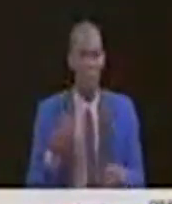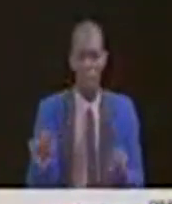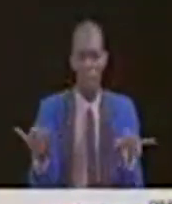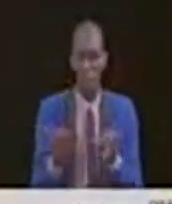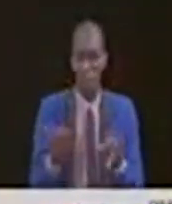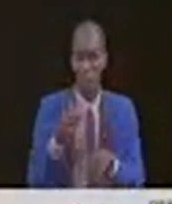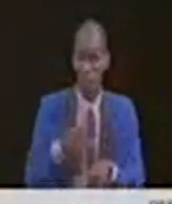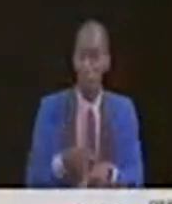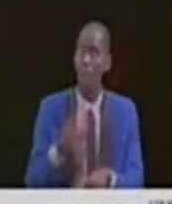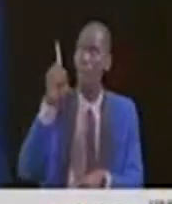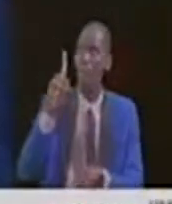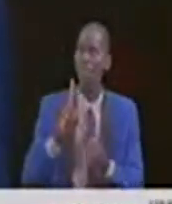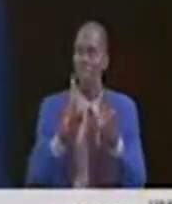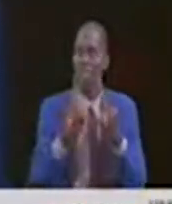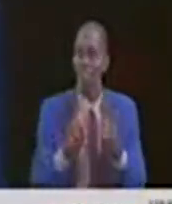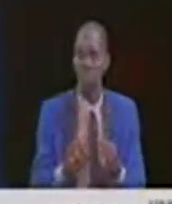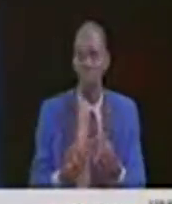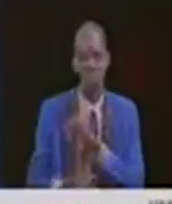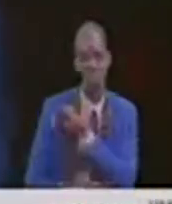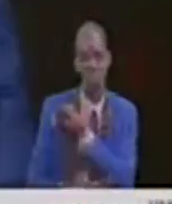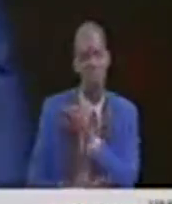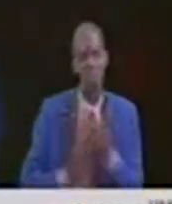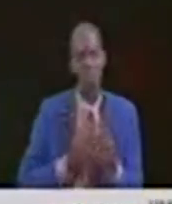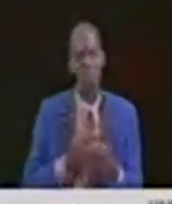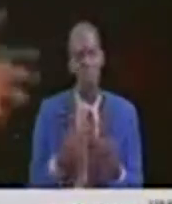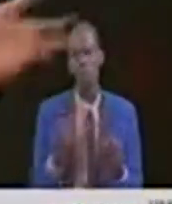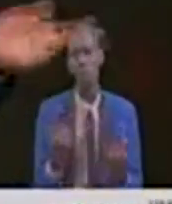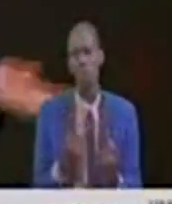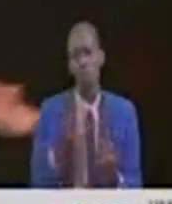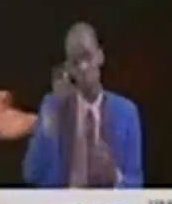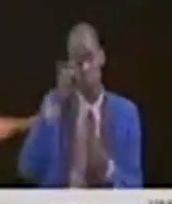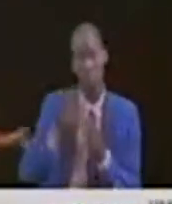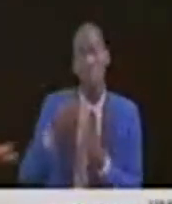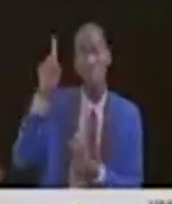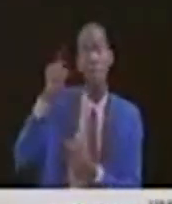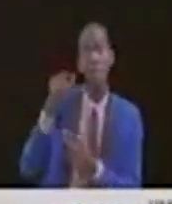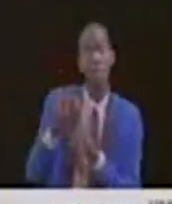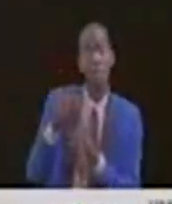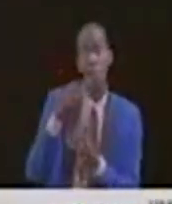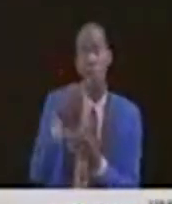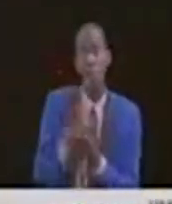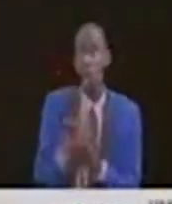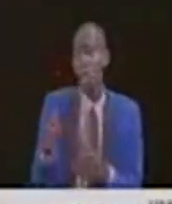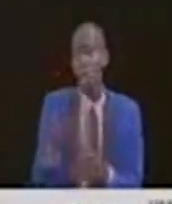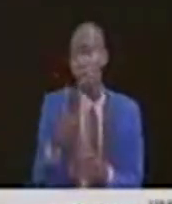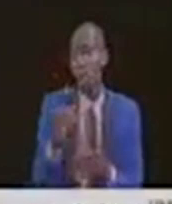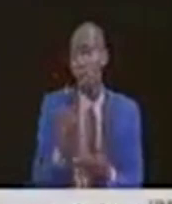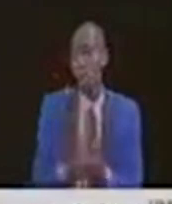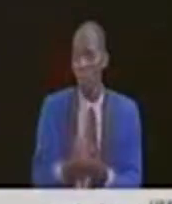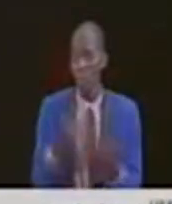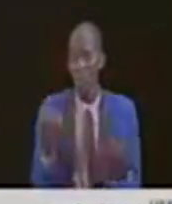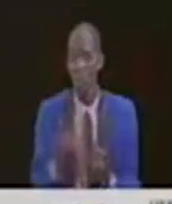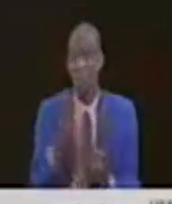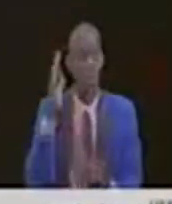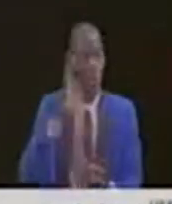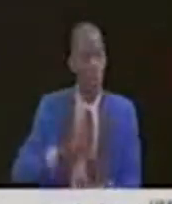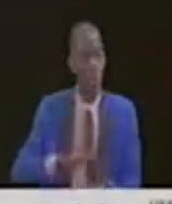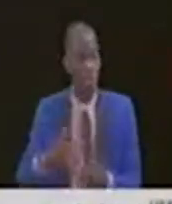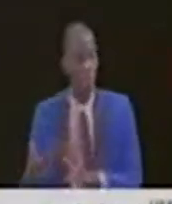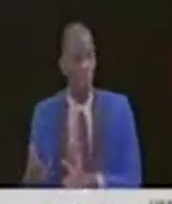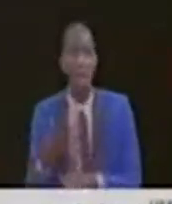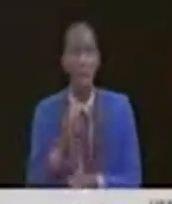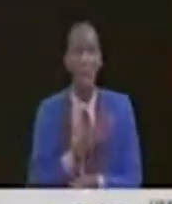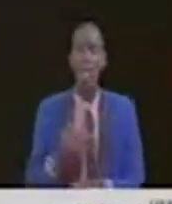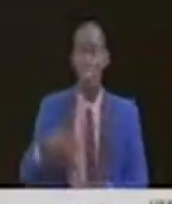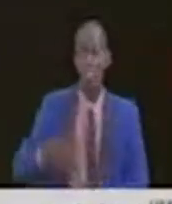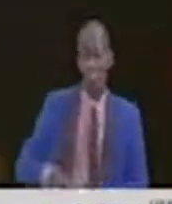sin, and he has said, the soul that sinneth, it shall die. And he's not willing that anyone should die, but that all should come